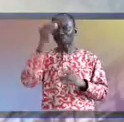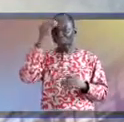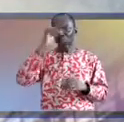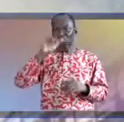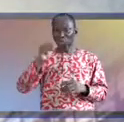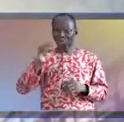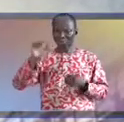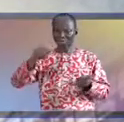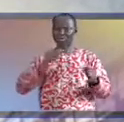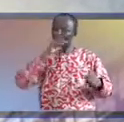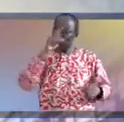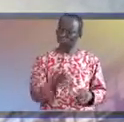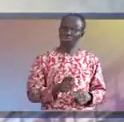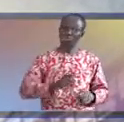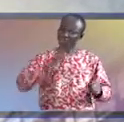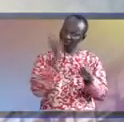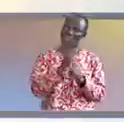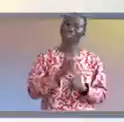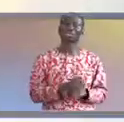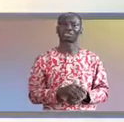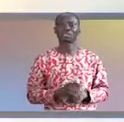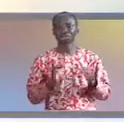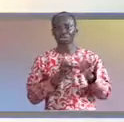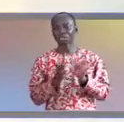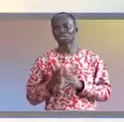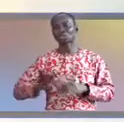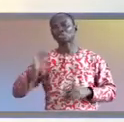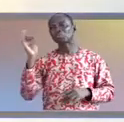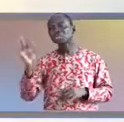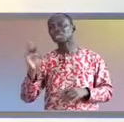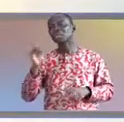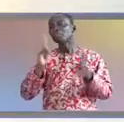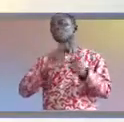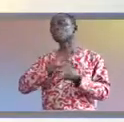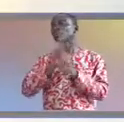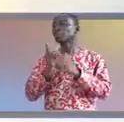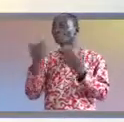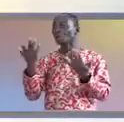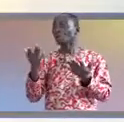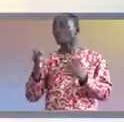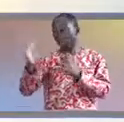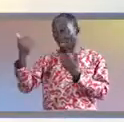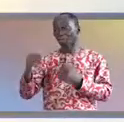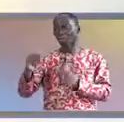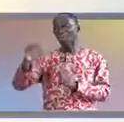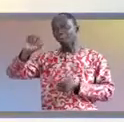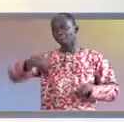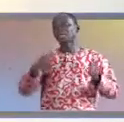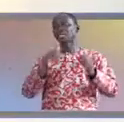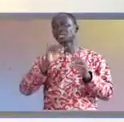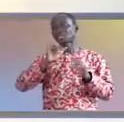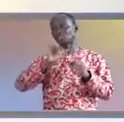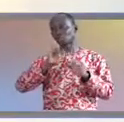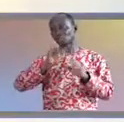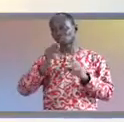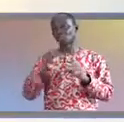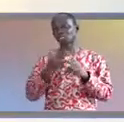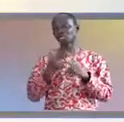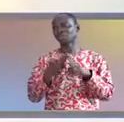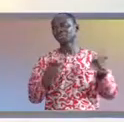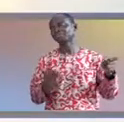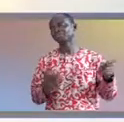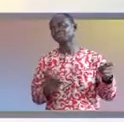suba edi enkwaje bebre nipa no ehye ase wo niwuo ne ni wusori echi